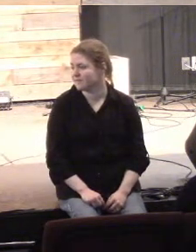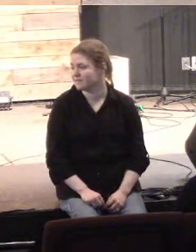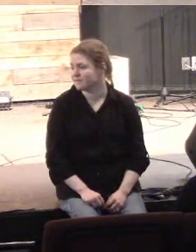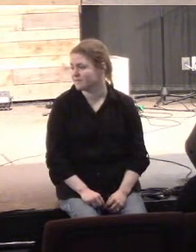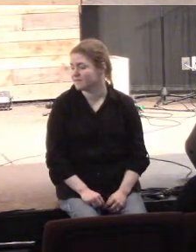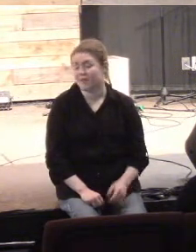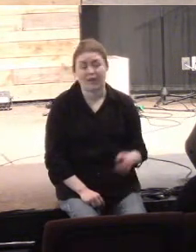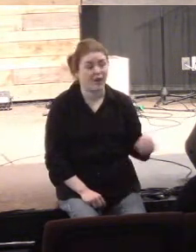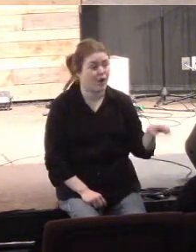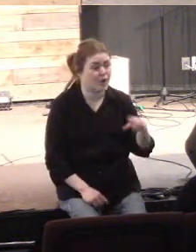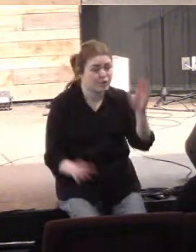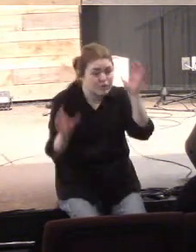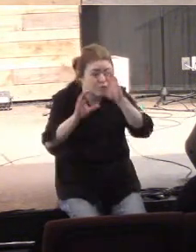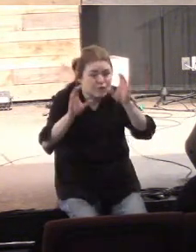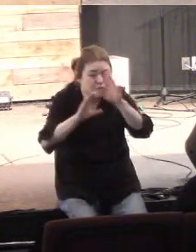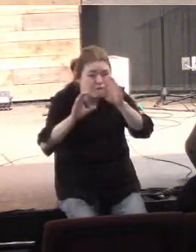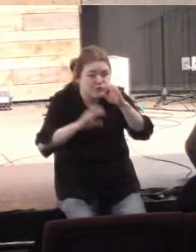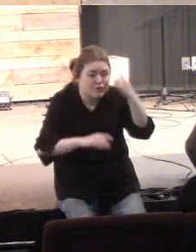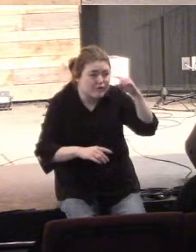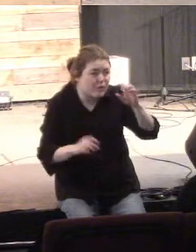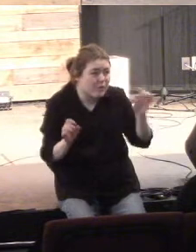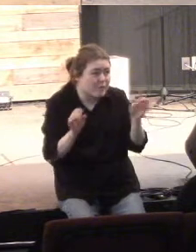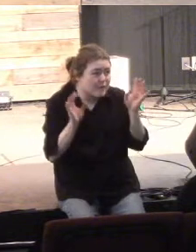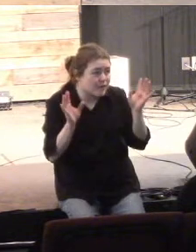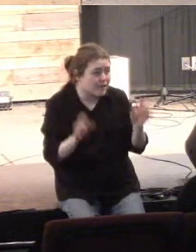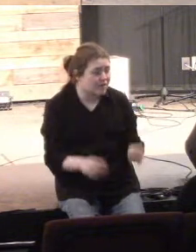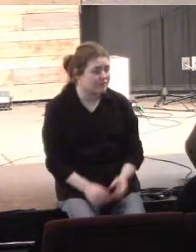Are you looking for a miracle?